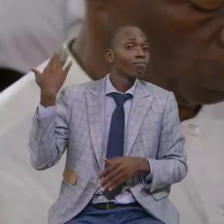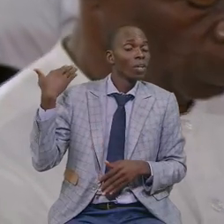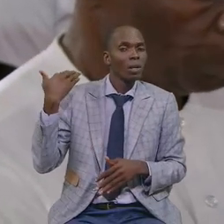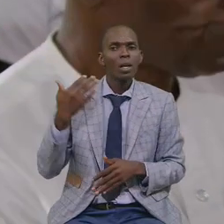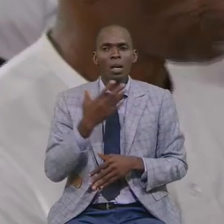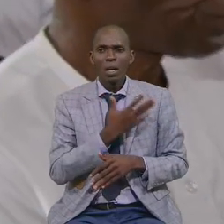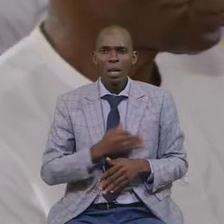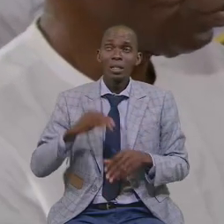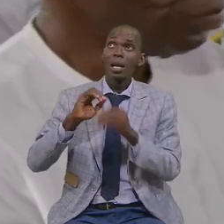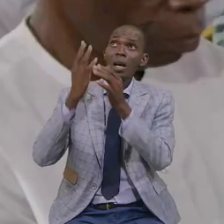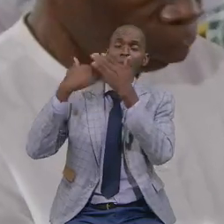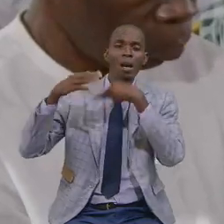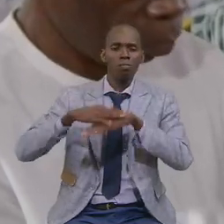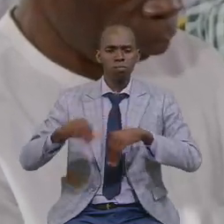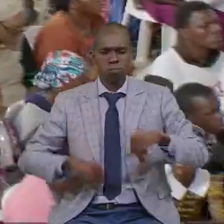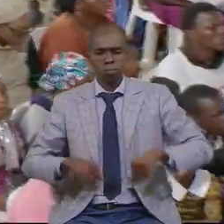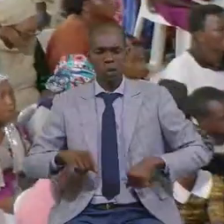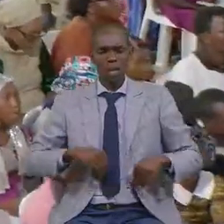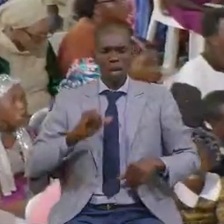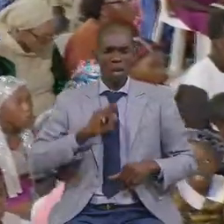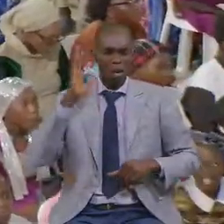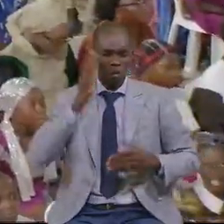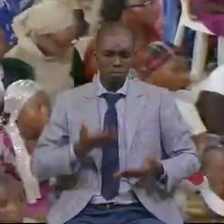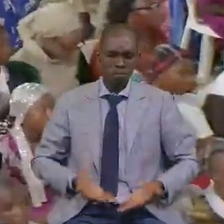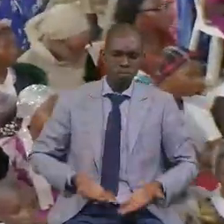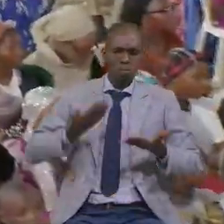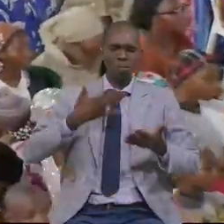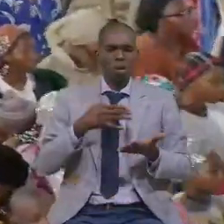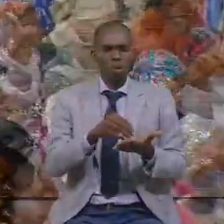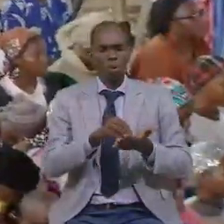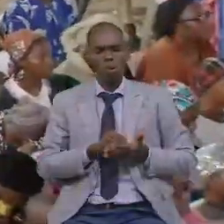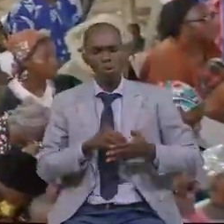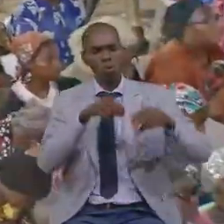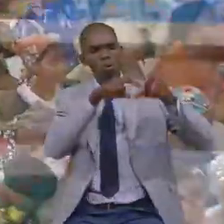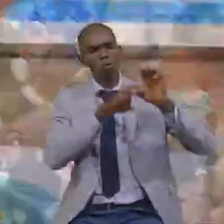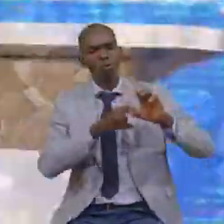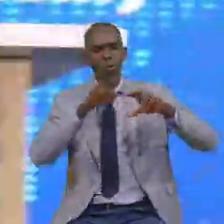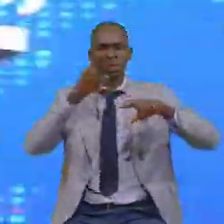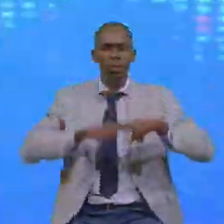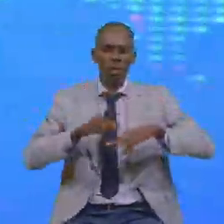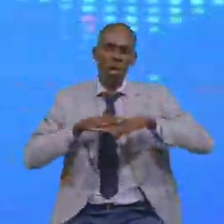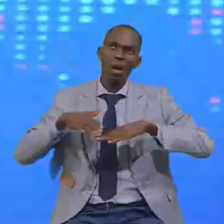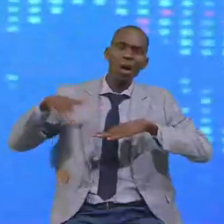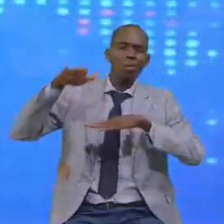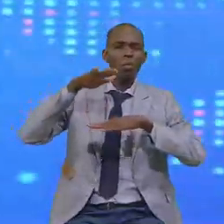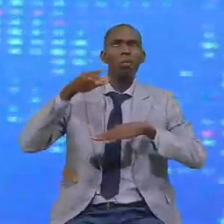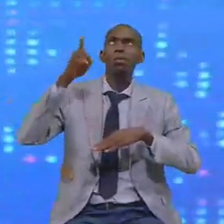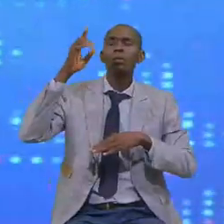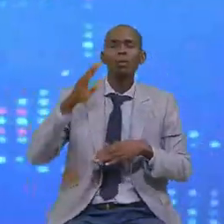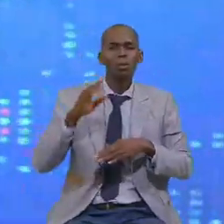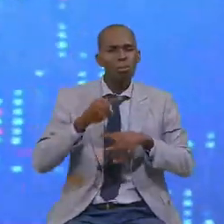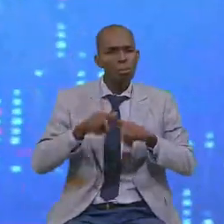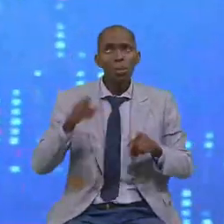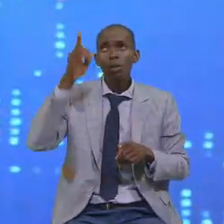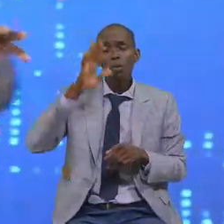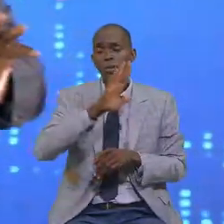will lift up my star and my seat above the seat of God. Now, God has not said